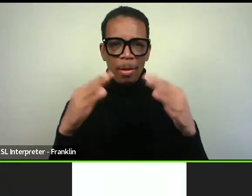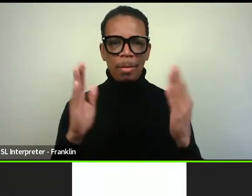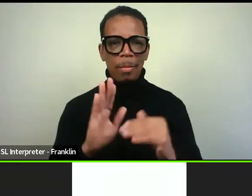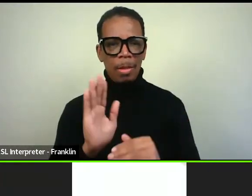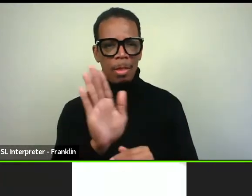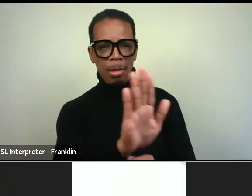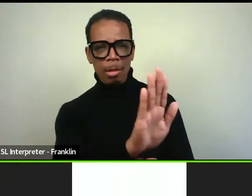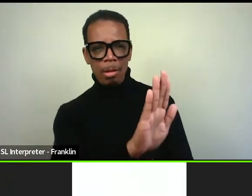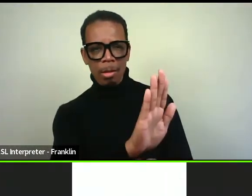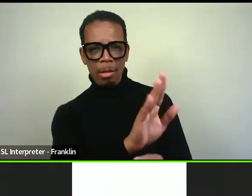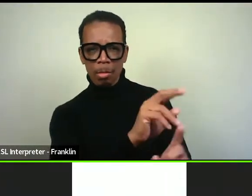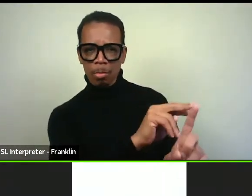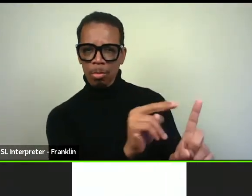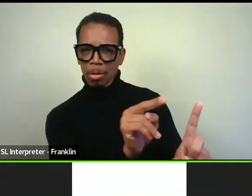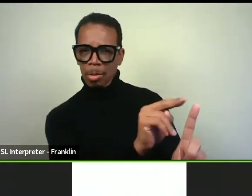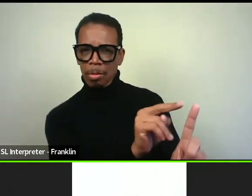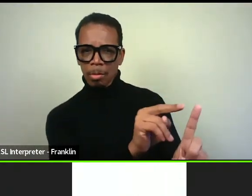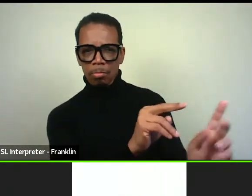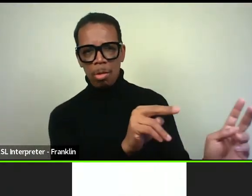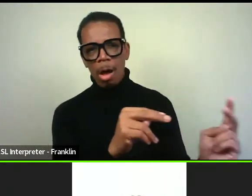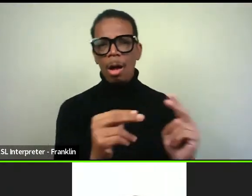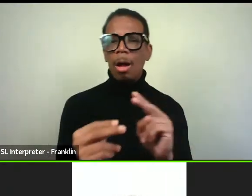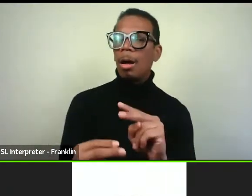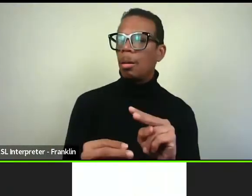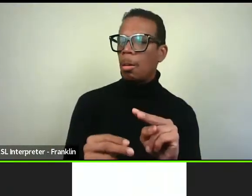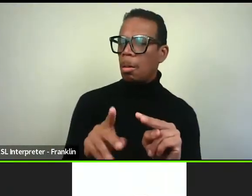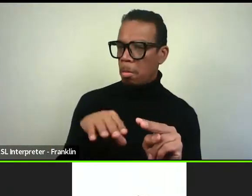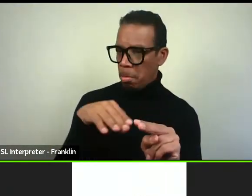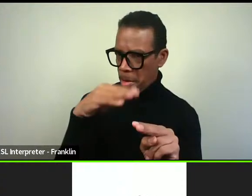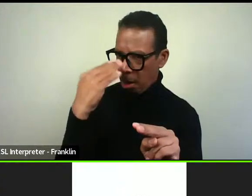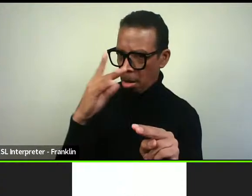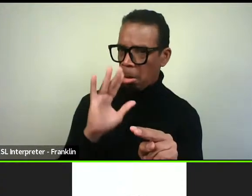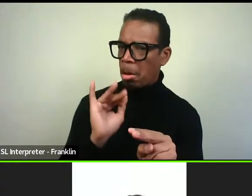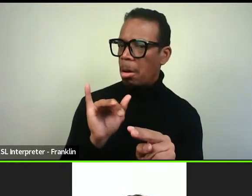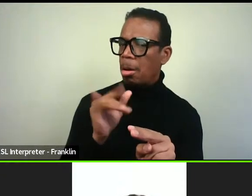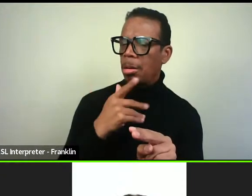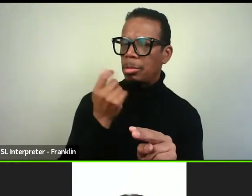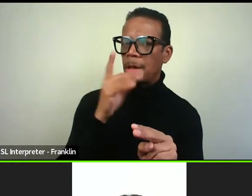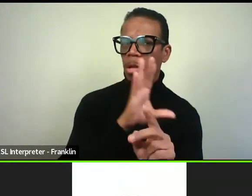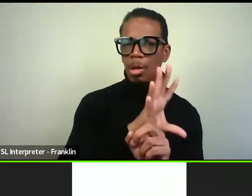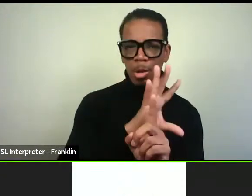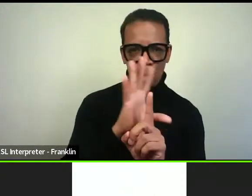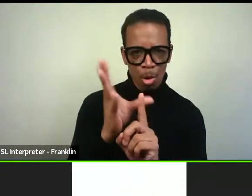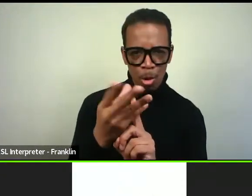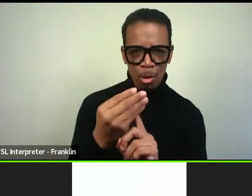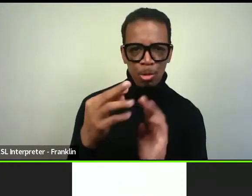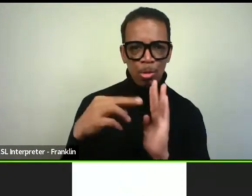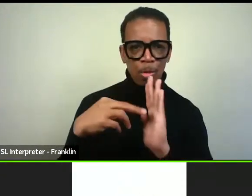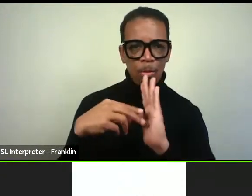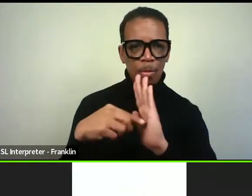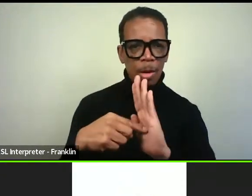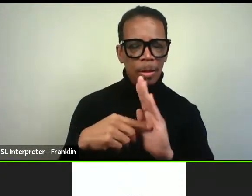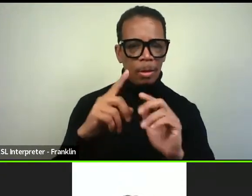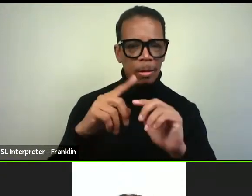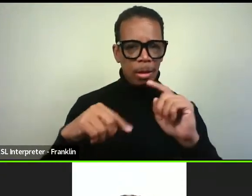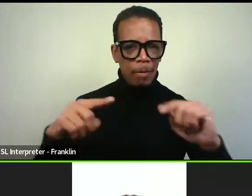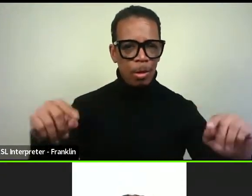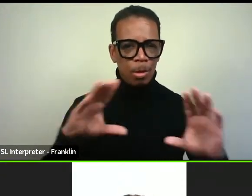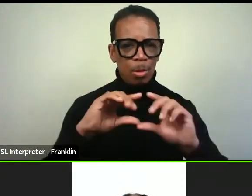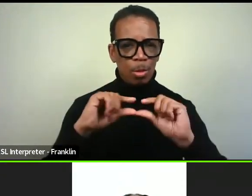like the importance of having cultural role models for diverse groups, especially with them